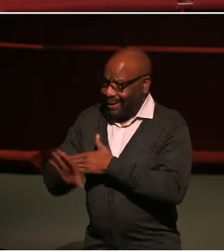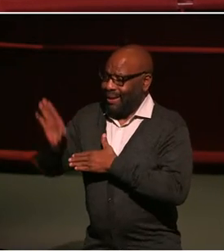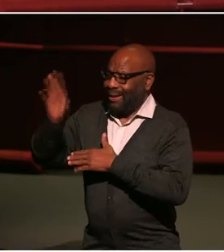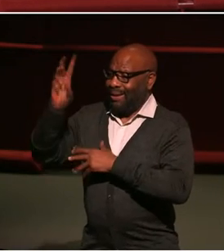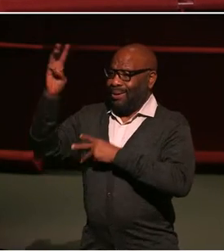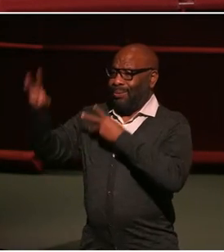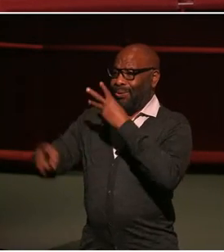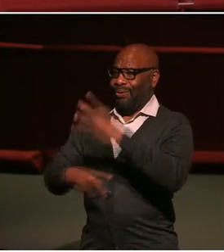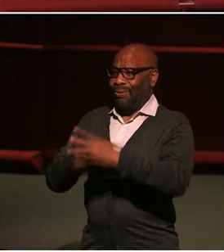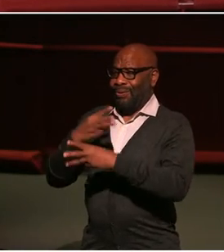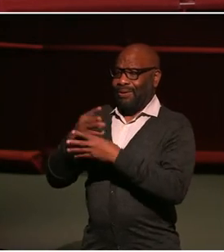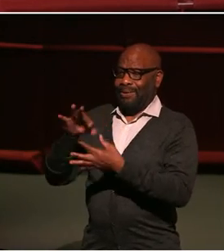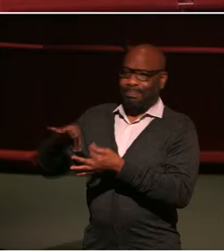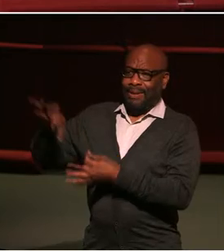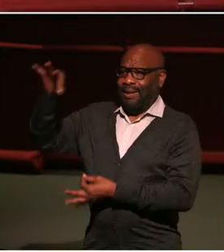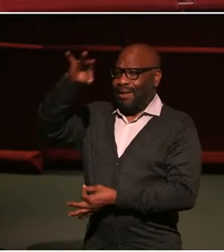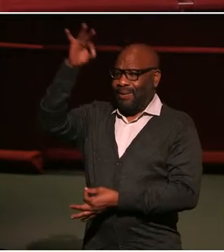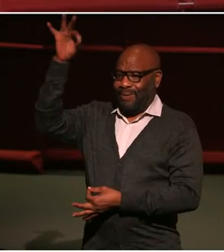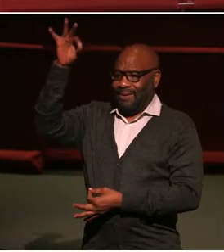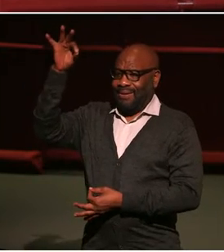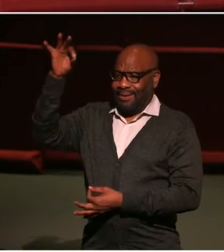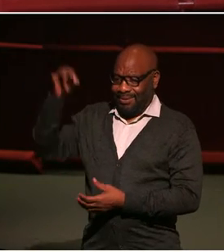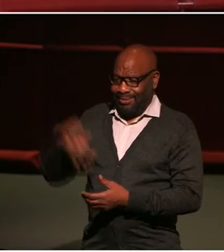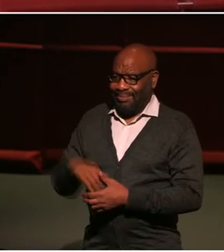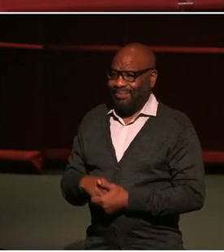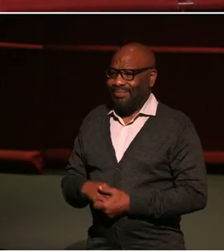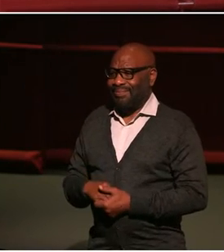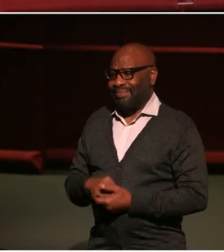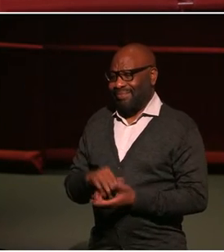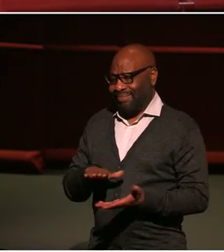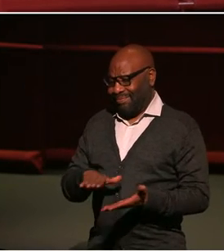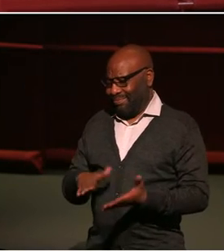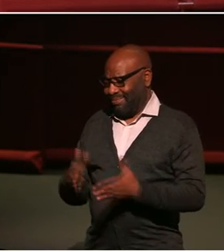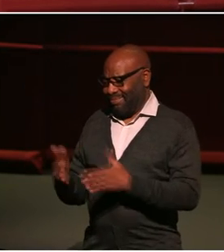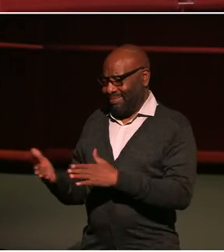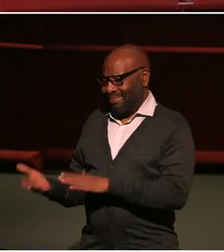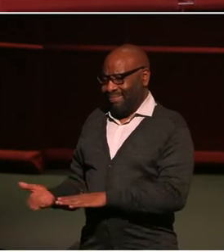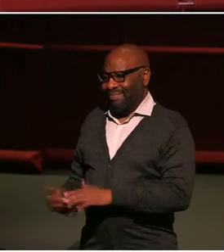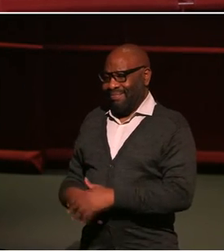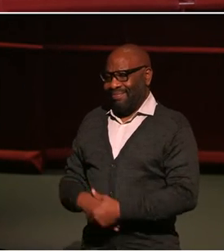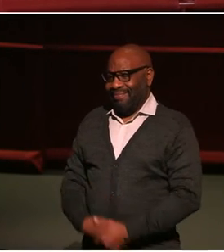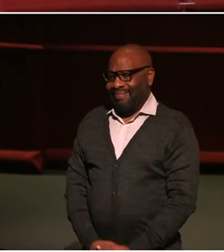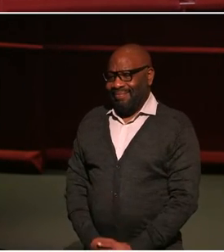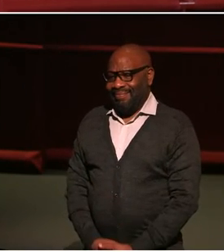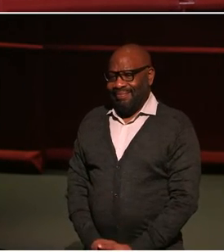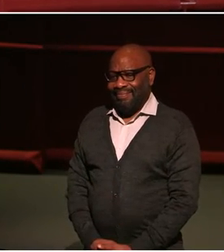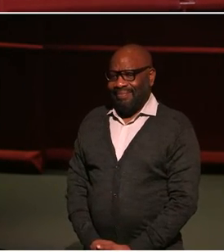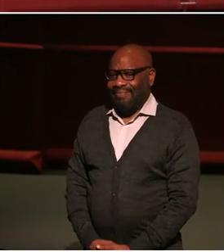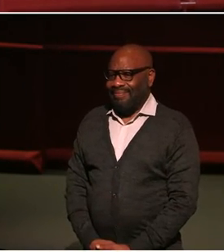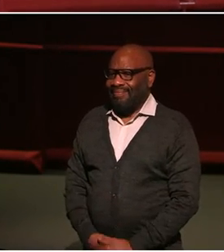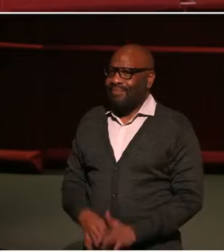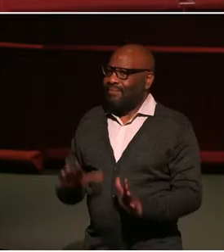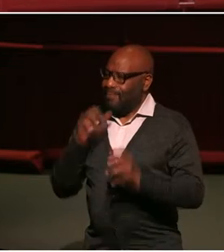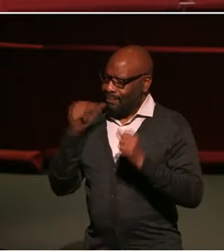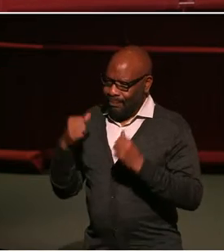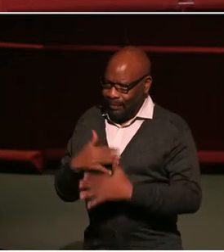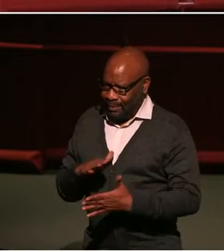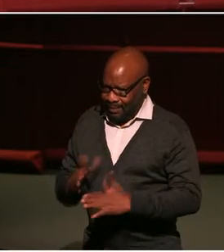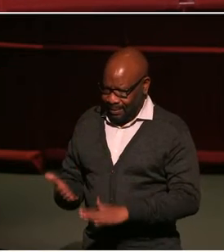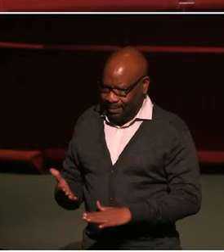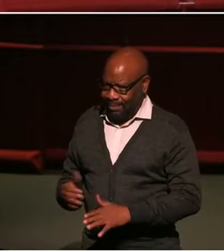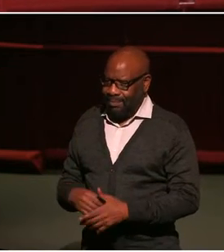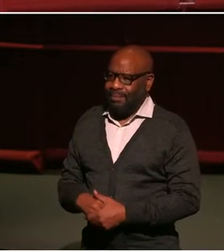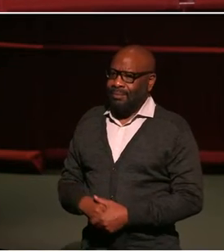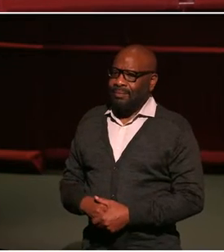not afraid to die. Because we come from a we, us, and